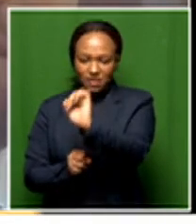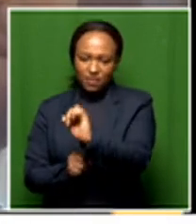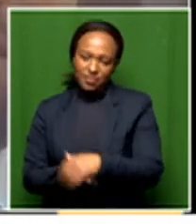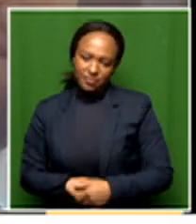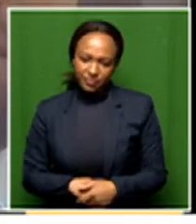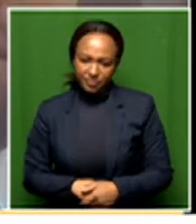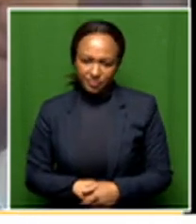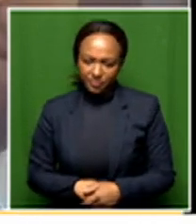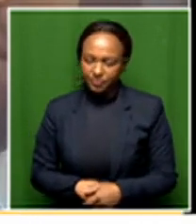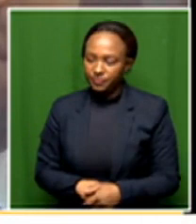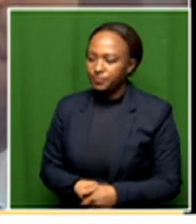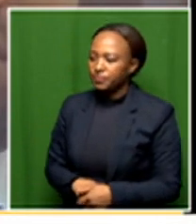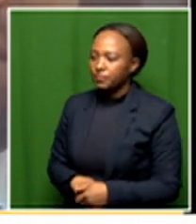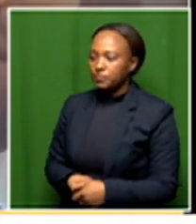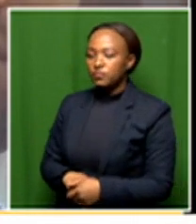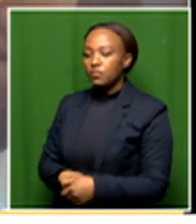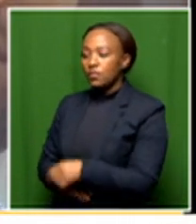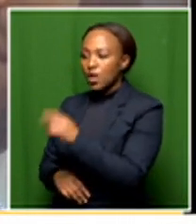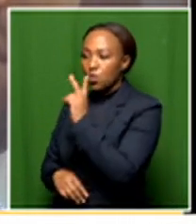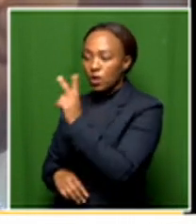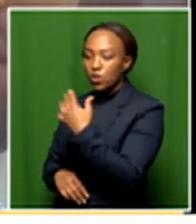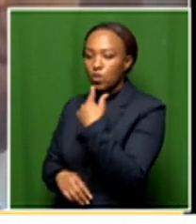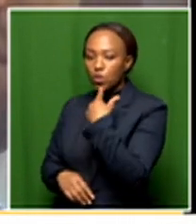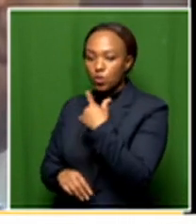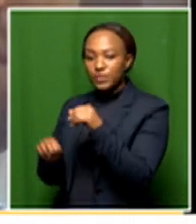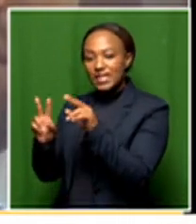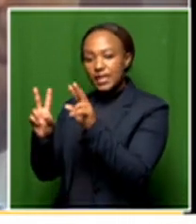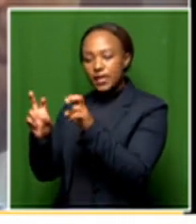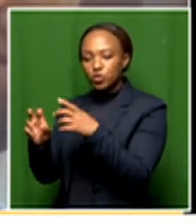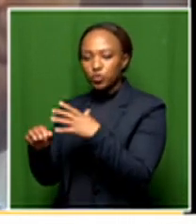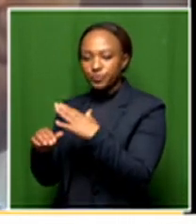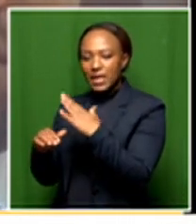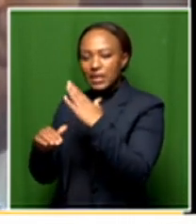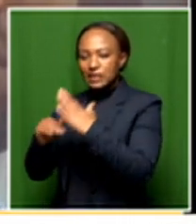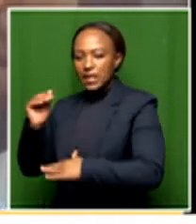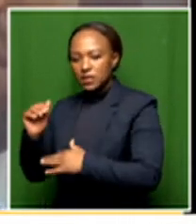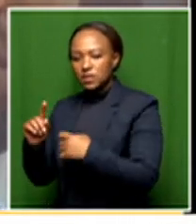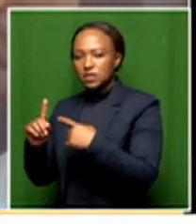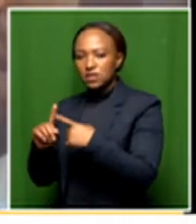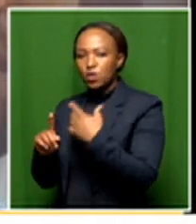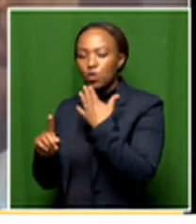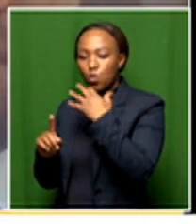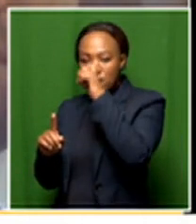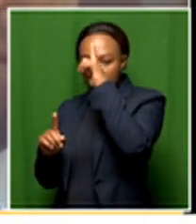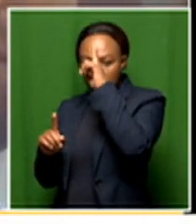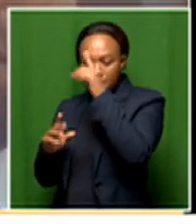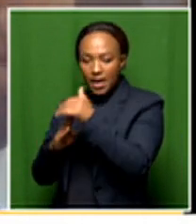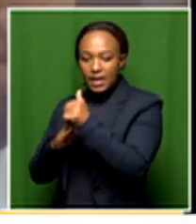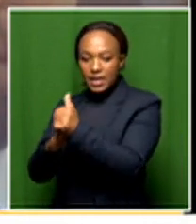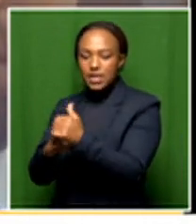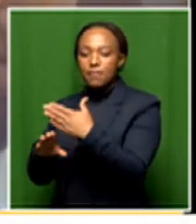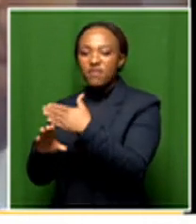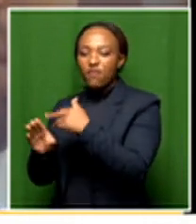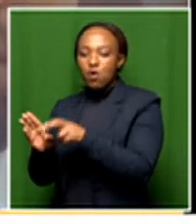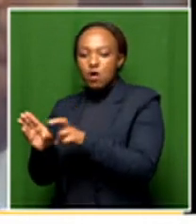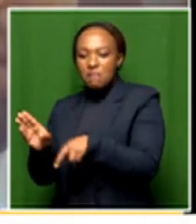Now, looking at the issue of trumped-up charges, so we heard this from other black leaders who have left the DA